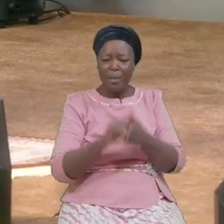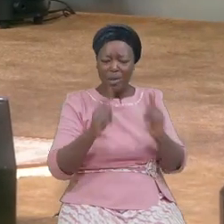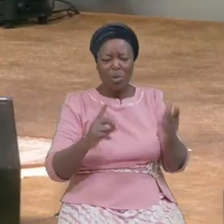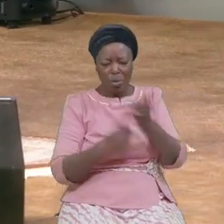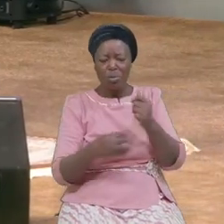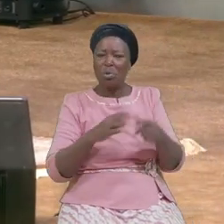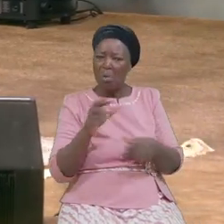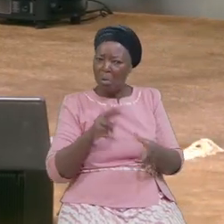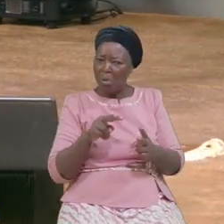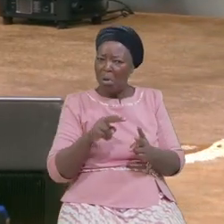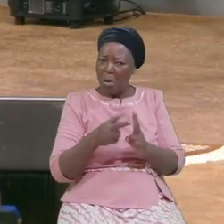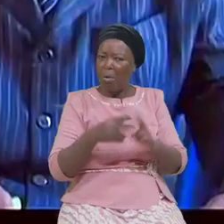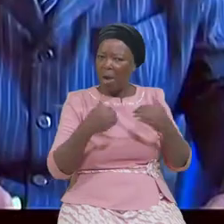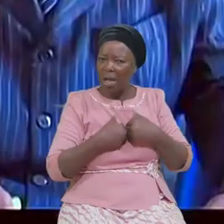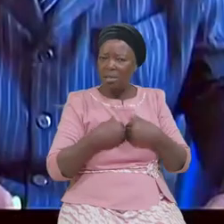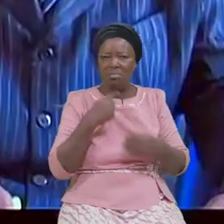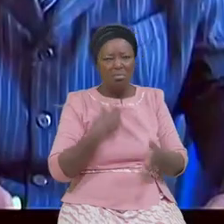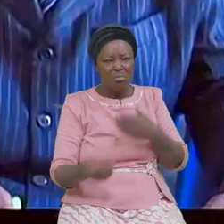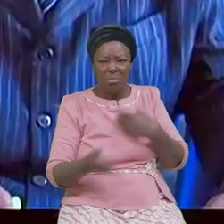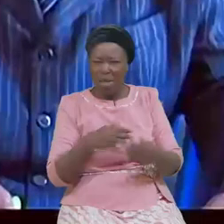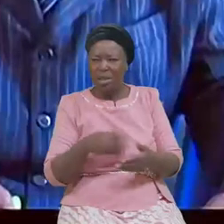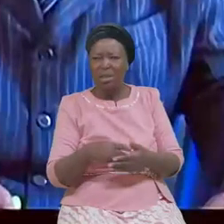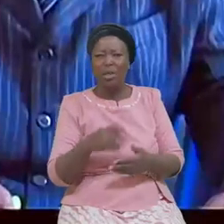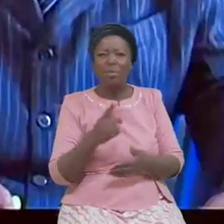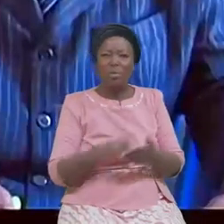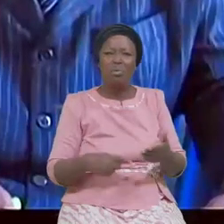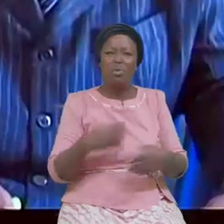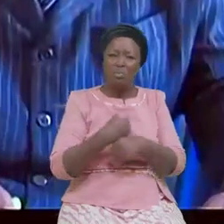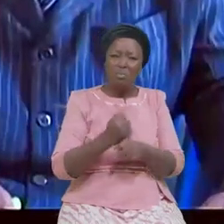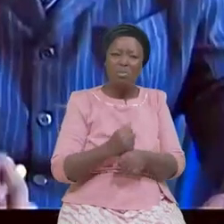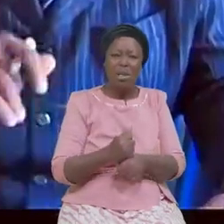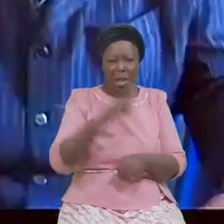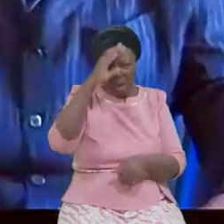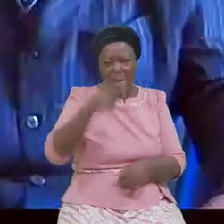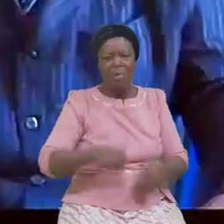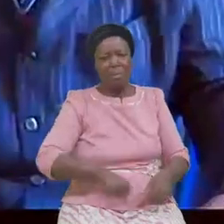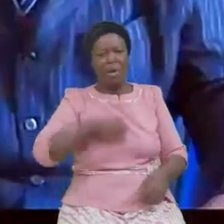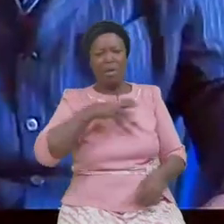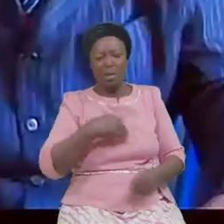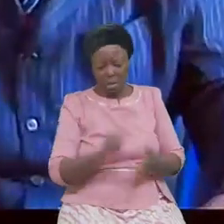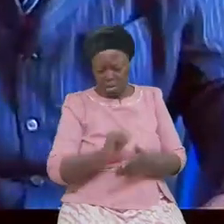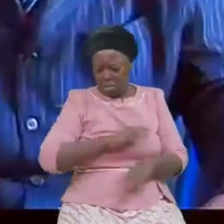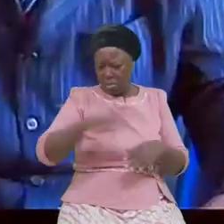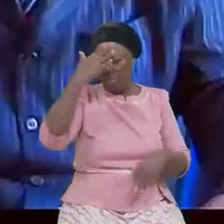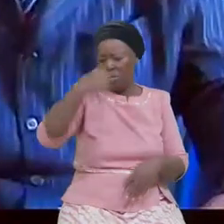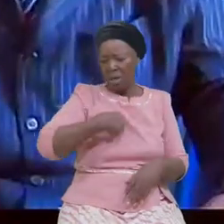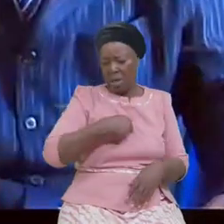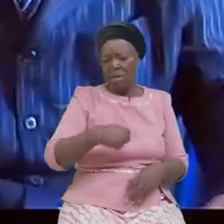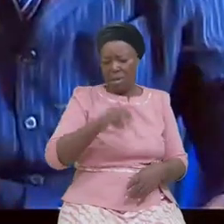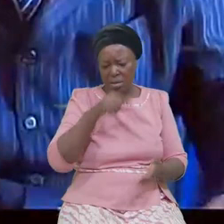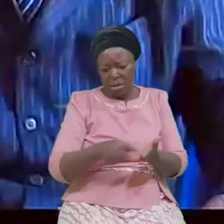has, whatever might make him proud, I am this, I am that.